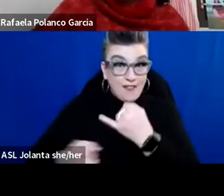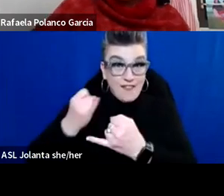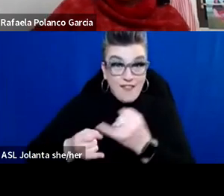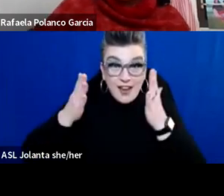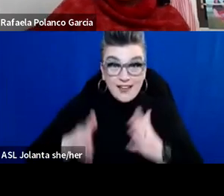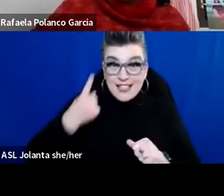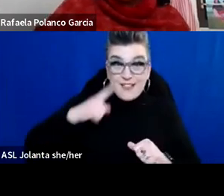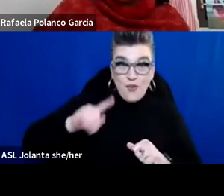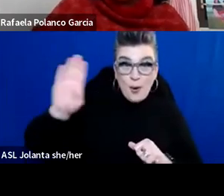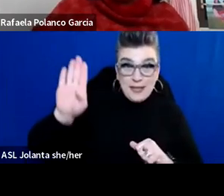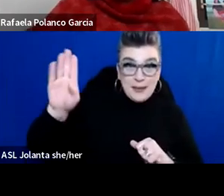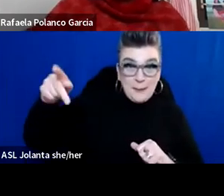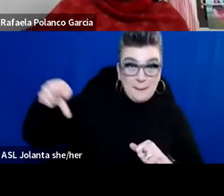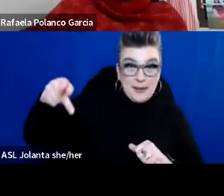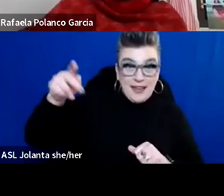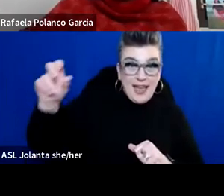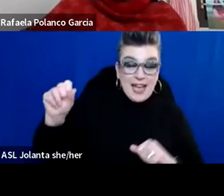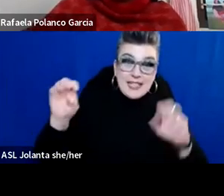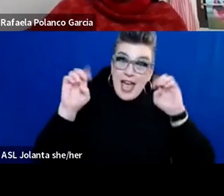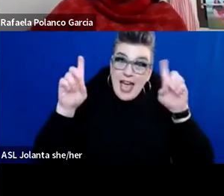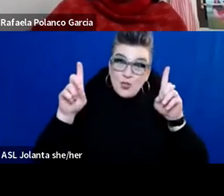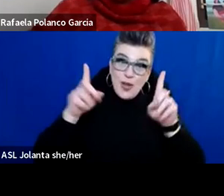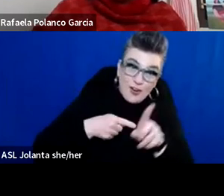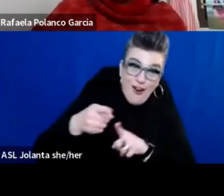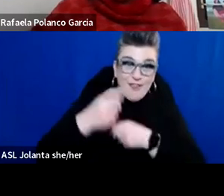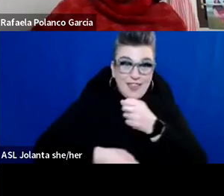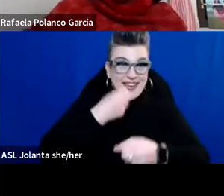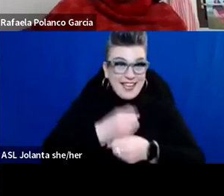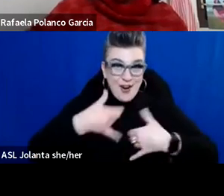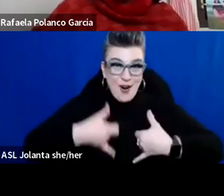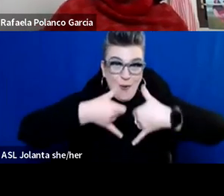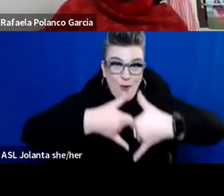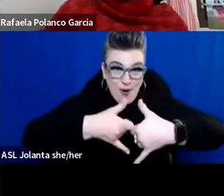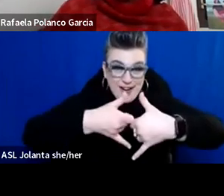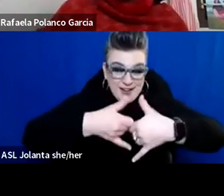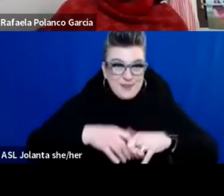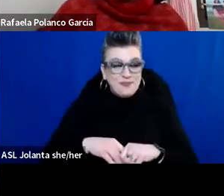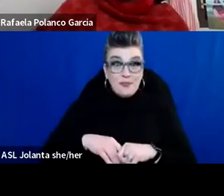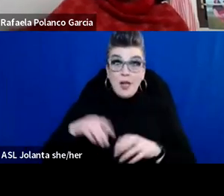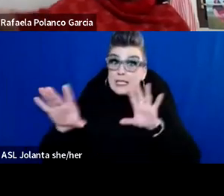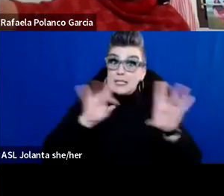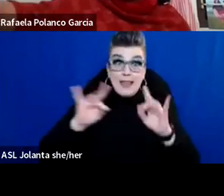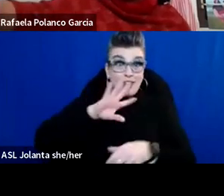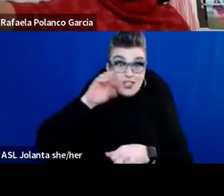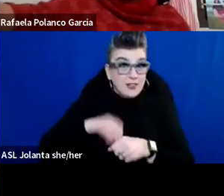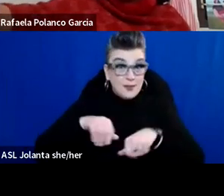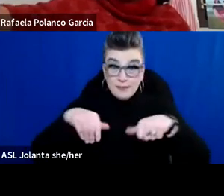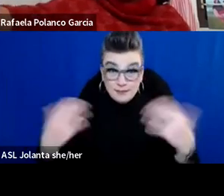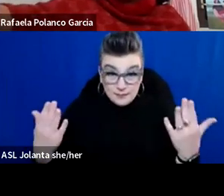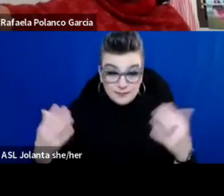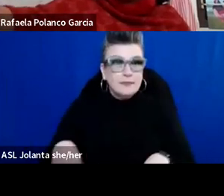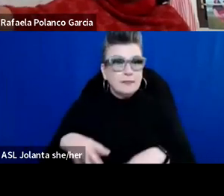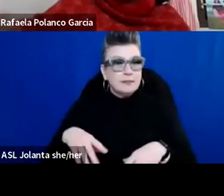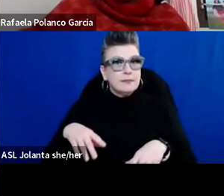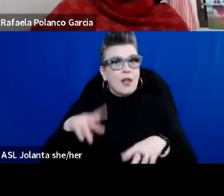educator of the year award the selection process involved a stakeholder committee including representatives from